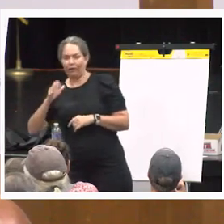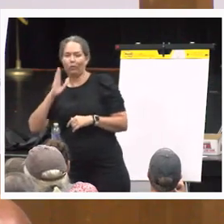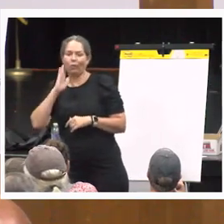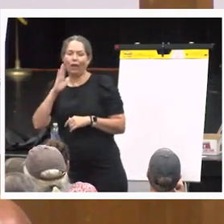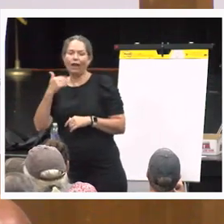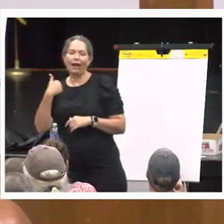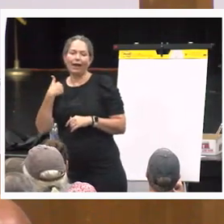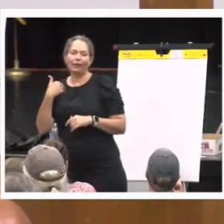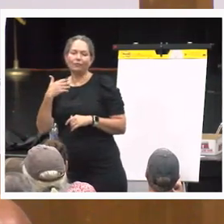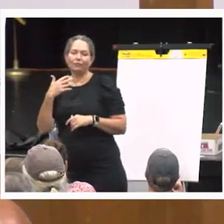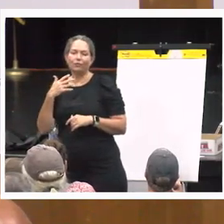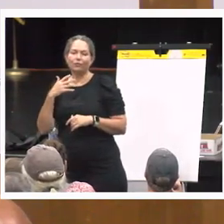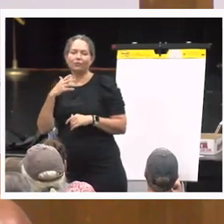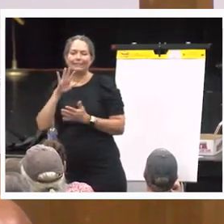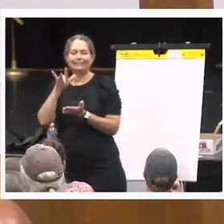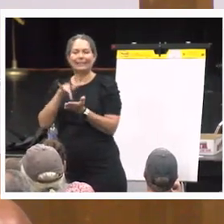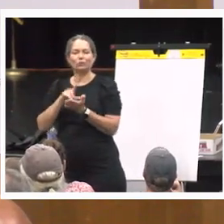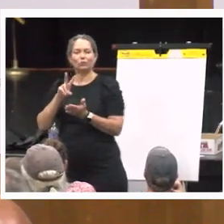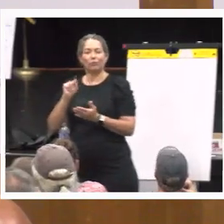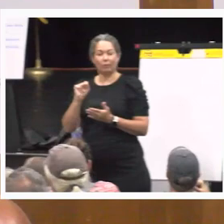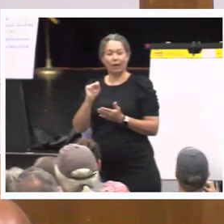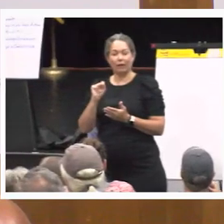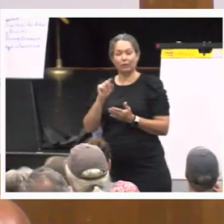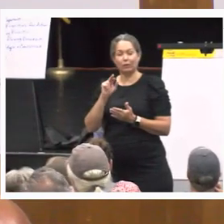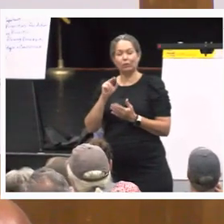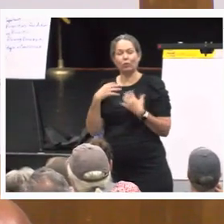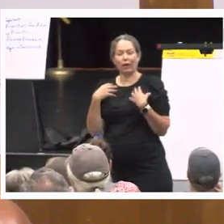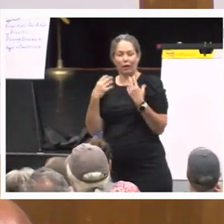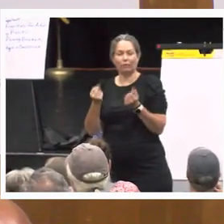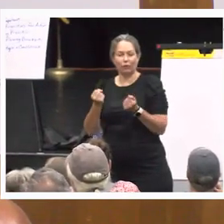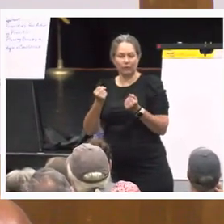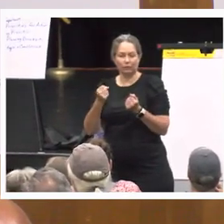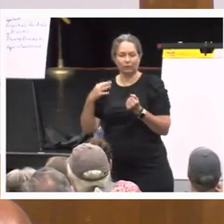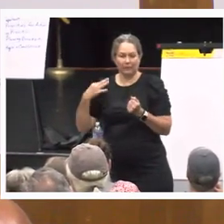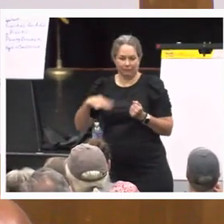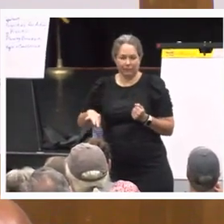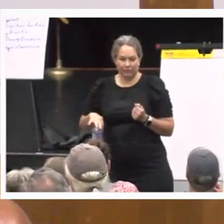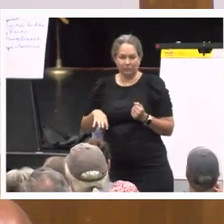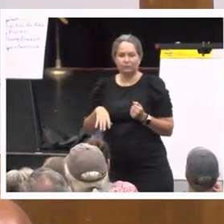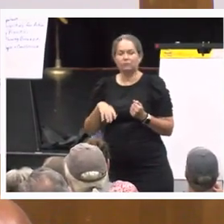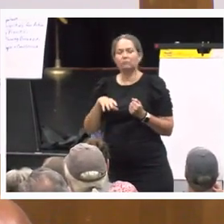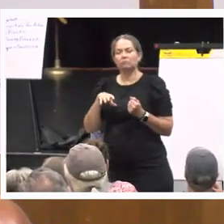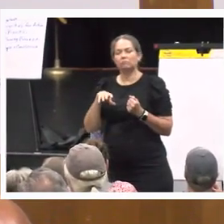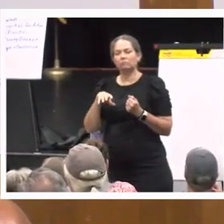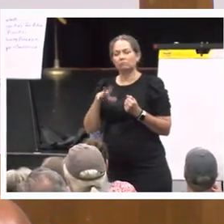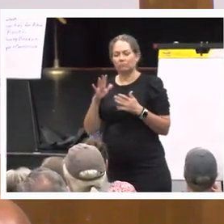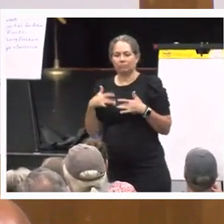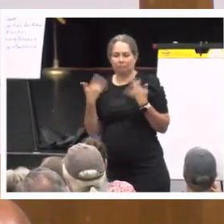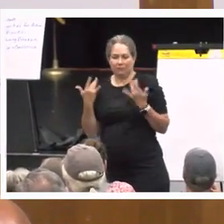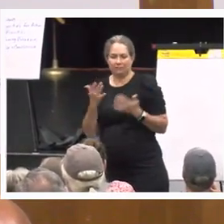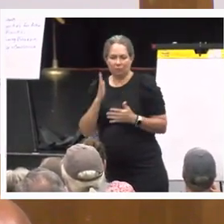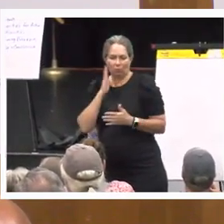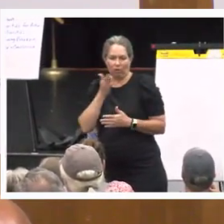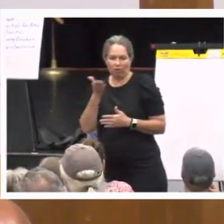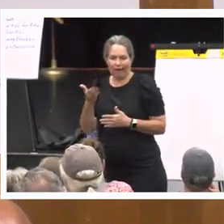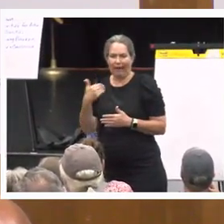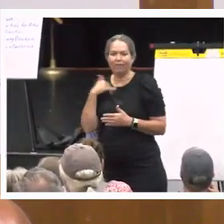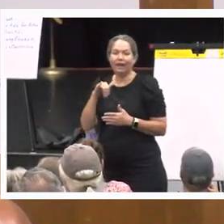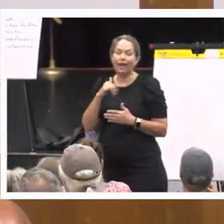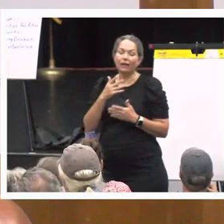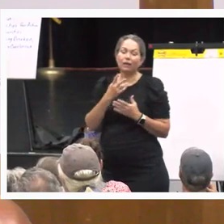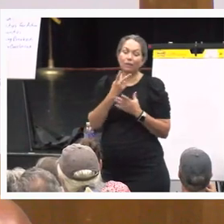we have the Central Vermont Recovery Benefit, Flood Recovery Benefit, that will benefit